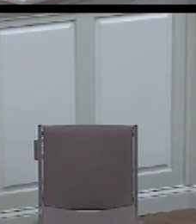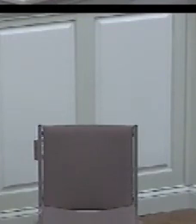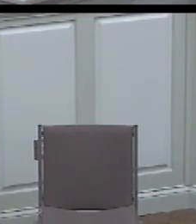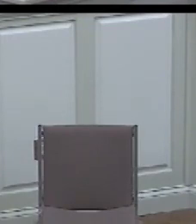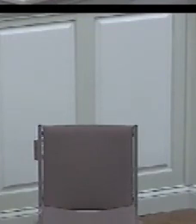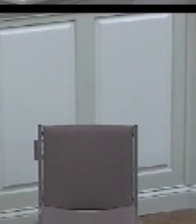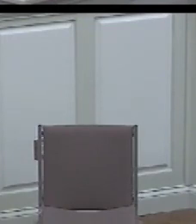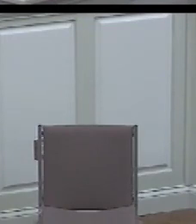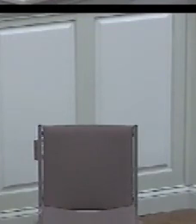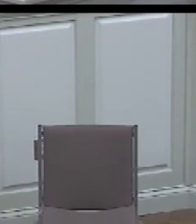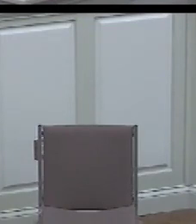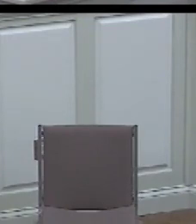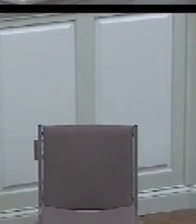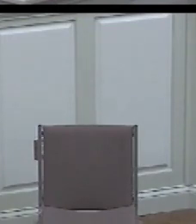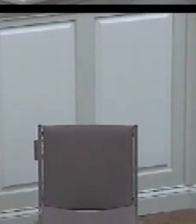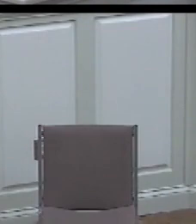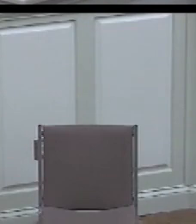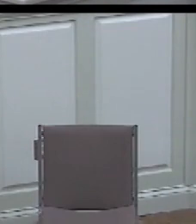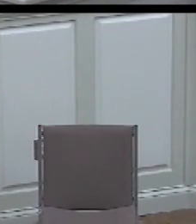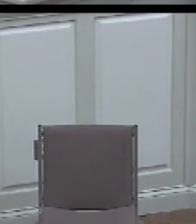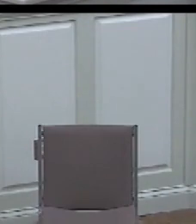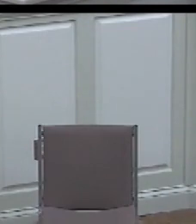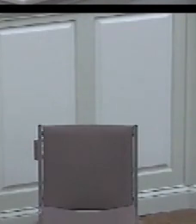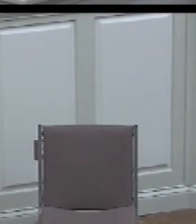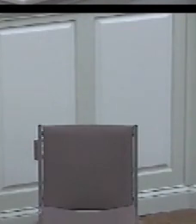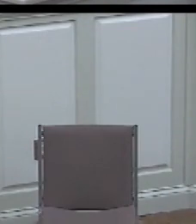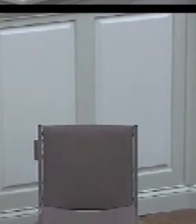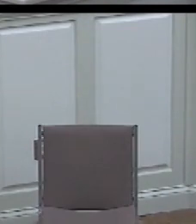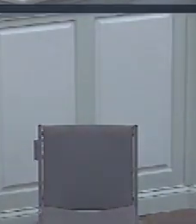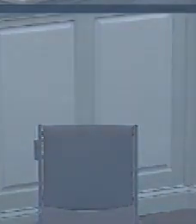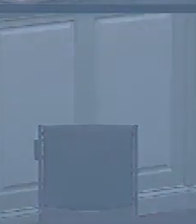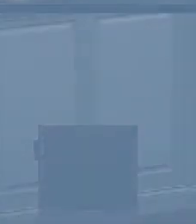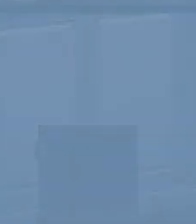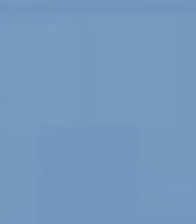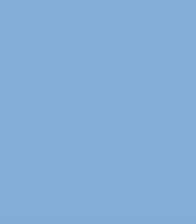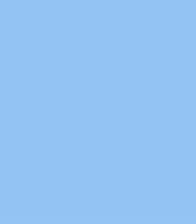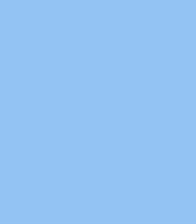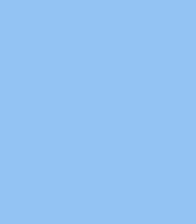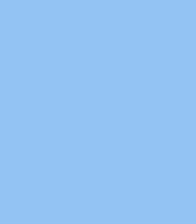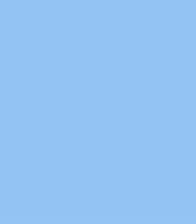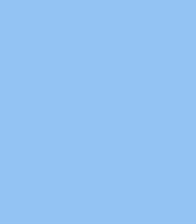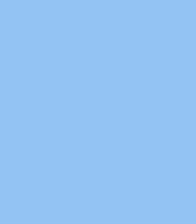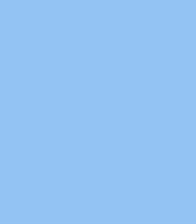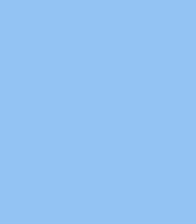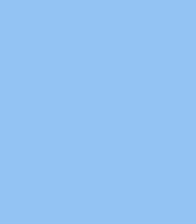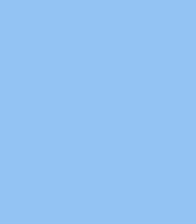So moved. Second. We're adjourned. So moved. Thank you for my nice gift.